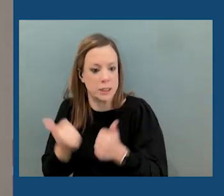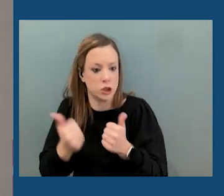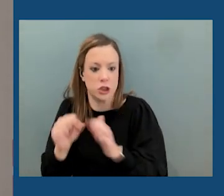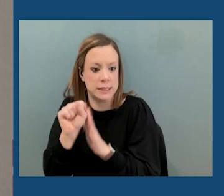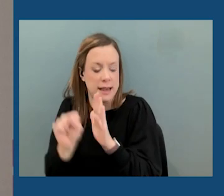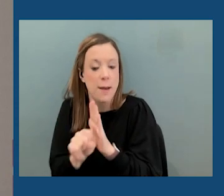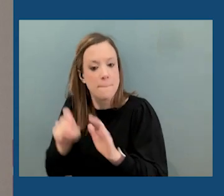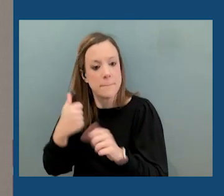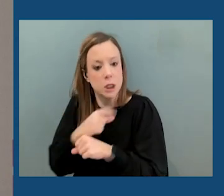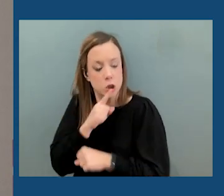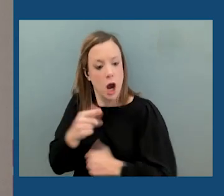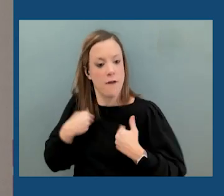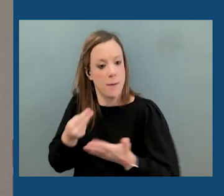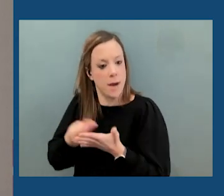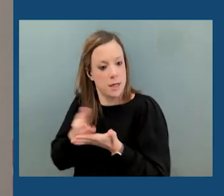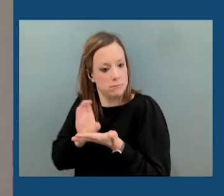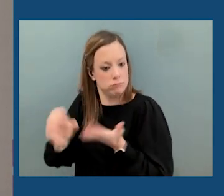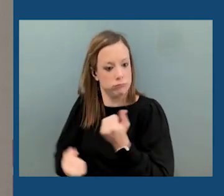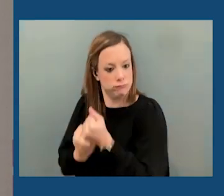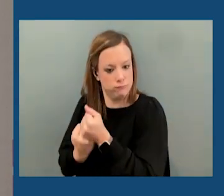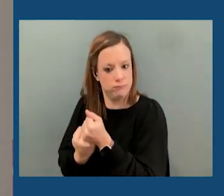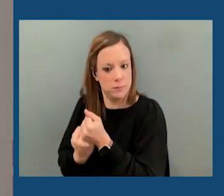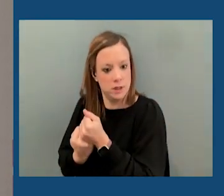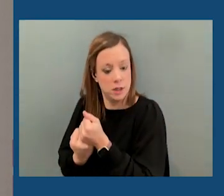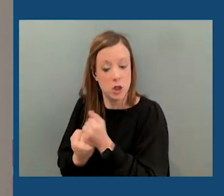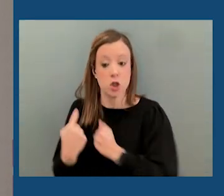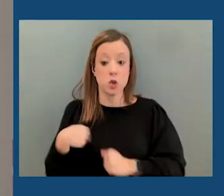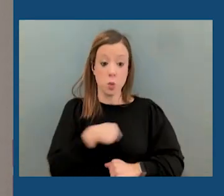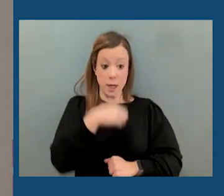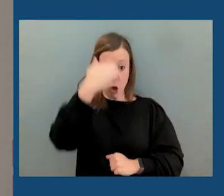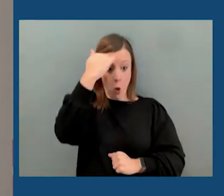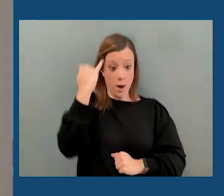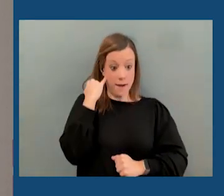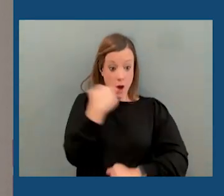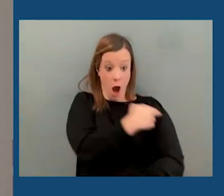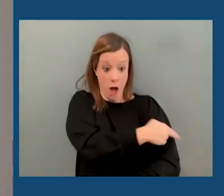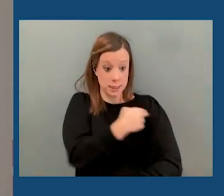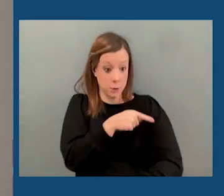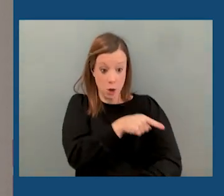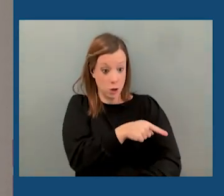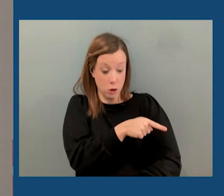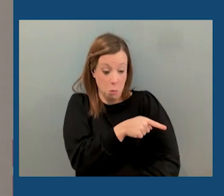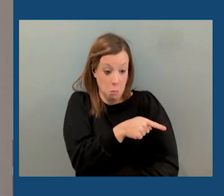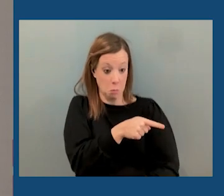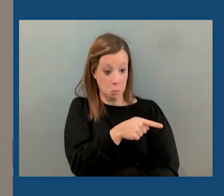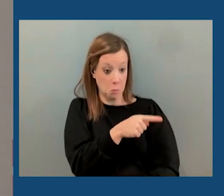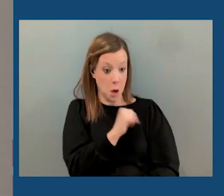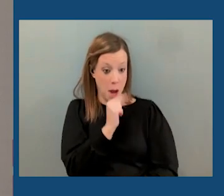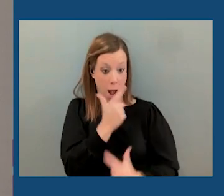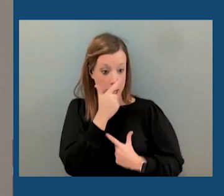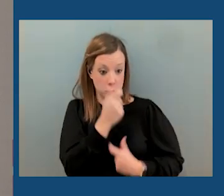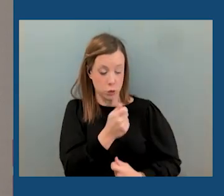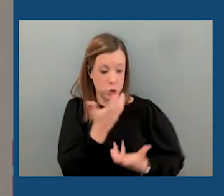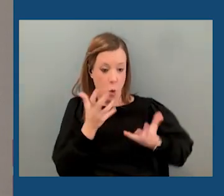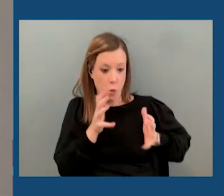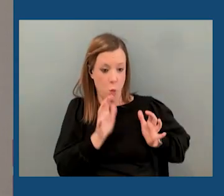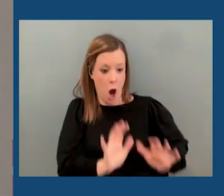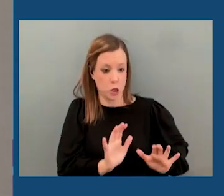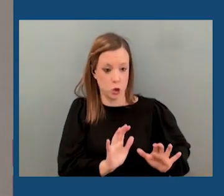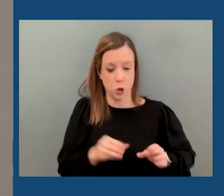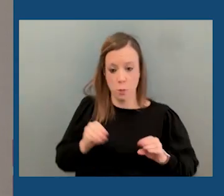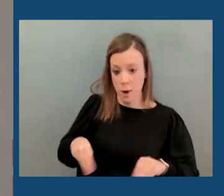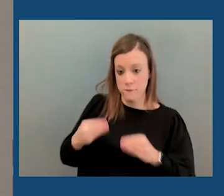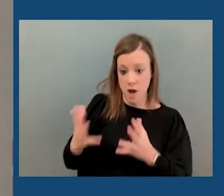resources so that we know if our hospitals are no longer interested in providing reproductive health services. And we